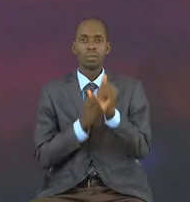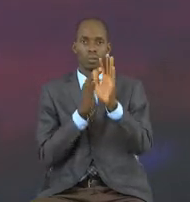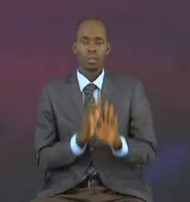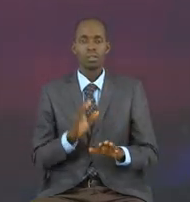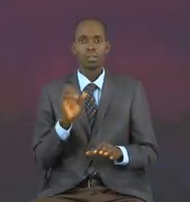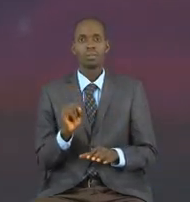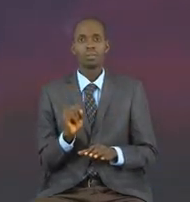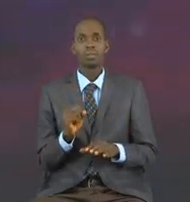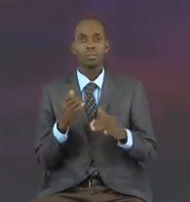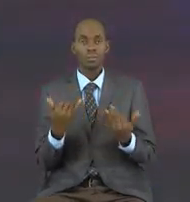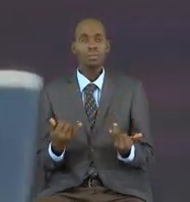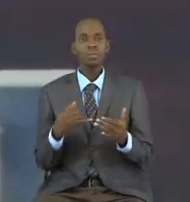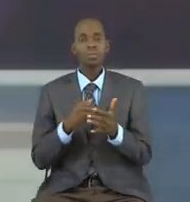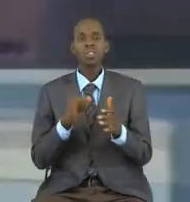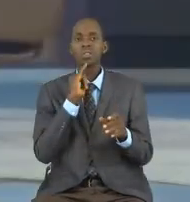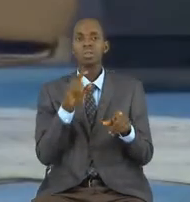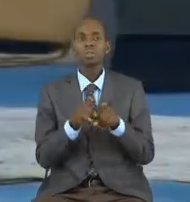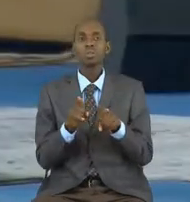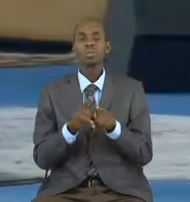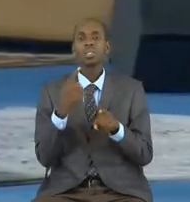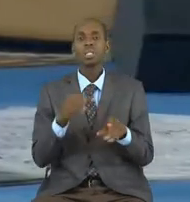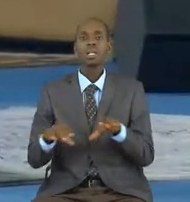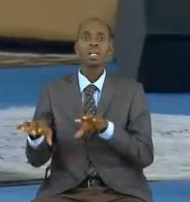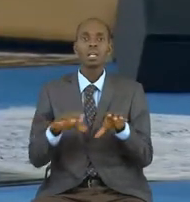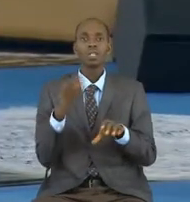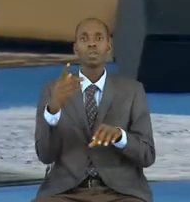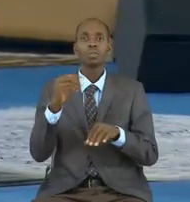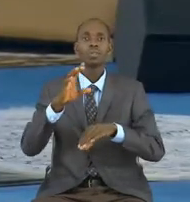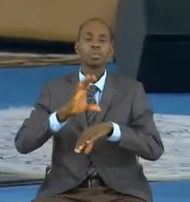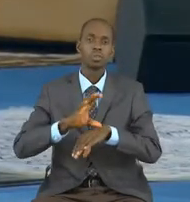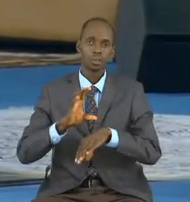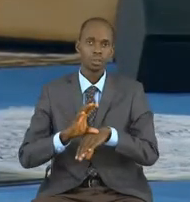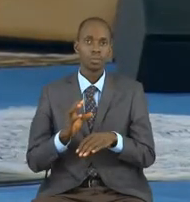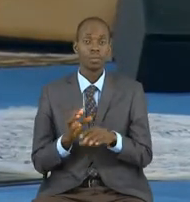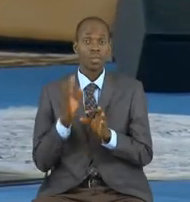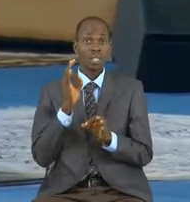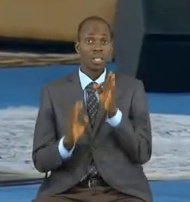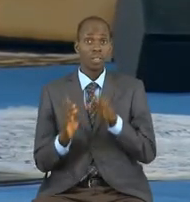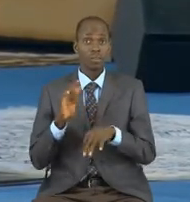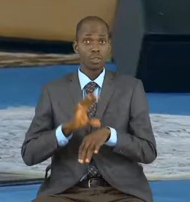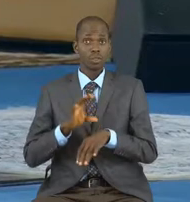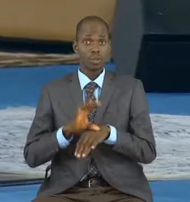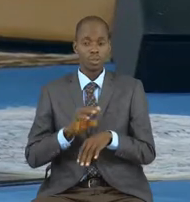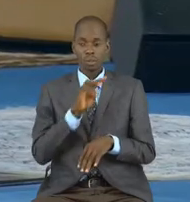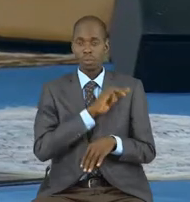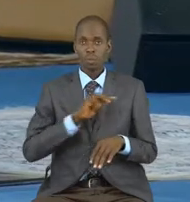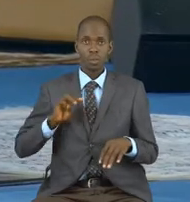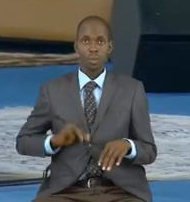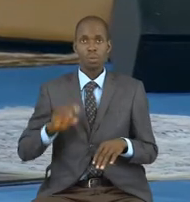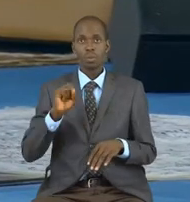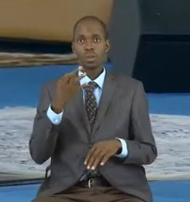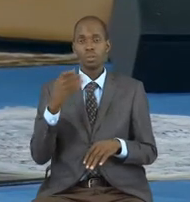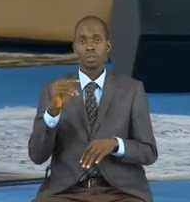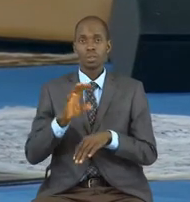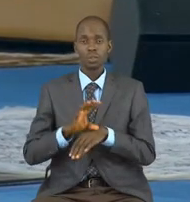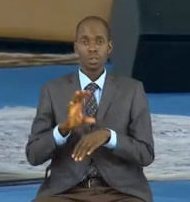the acts of the church. If the church, membership of the church, the leaders in